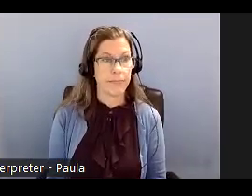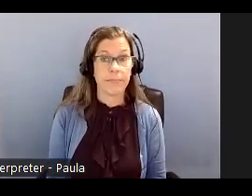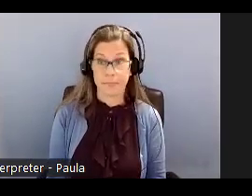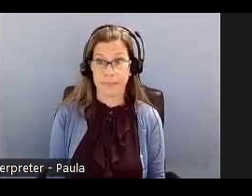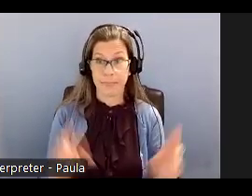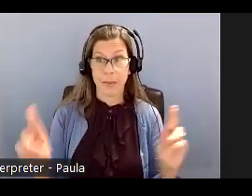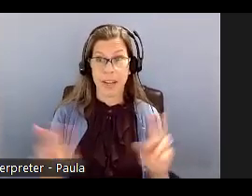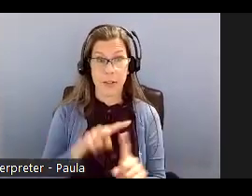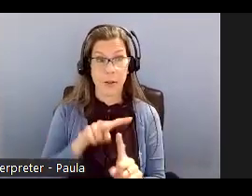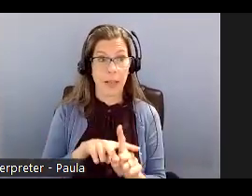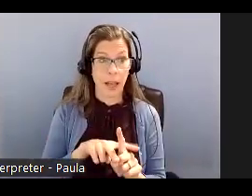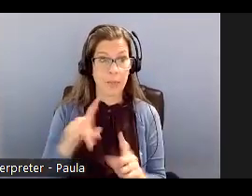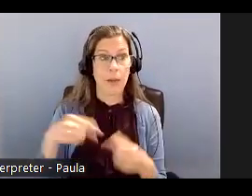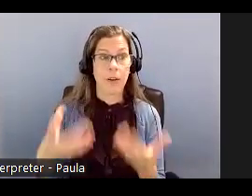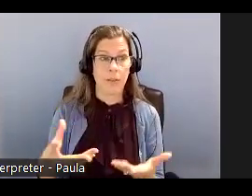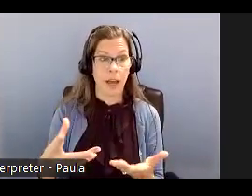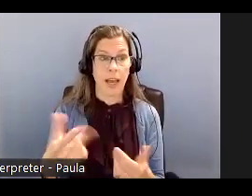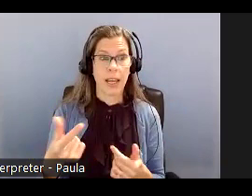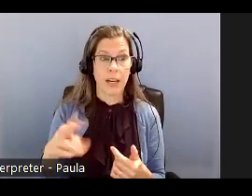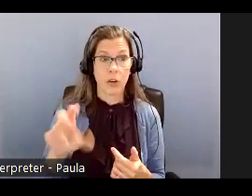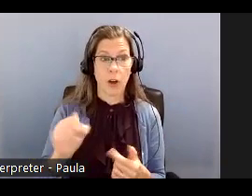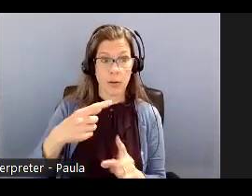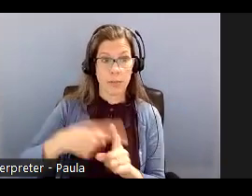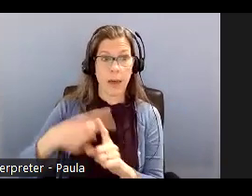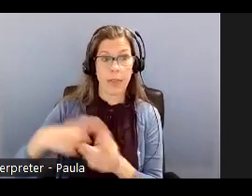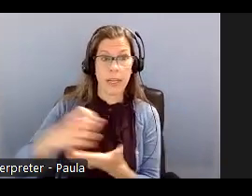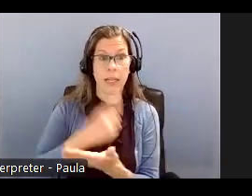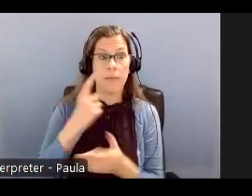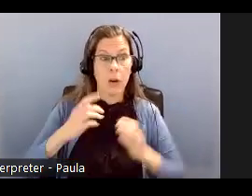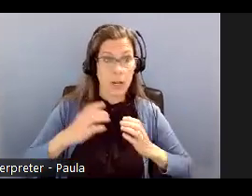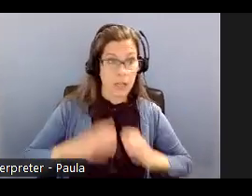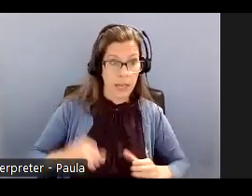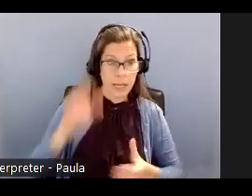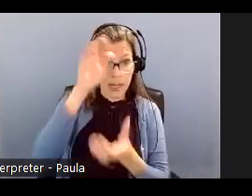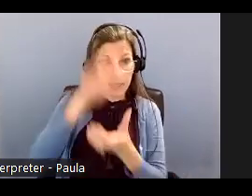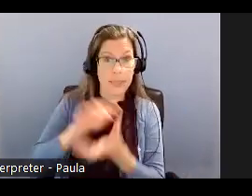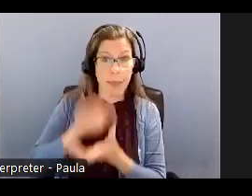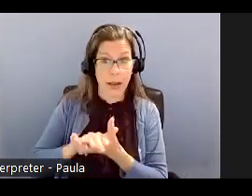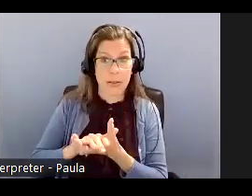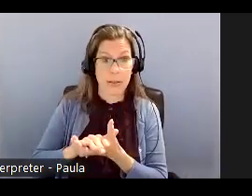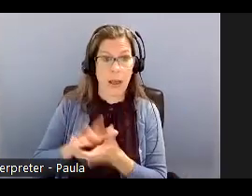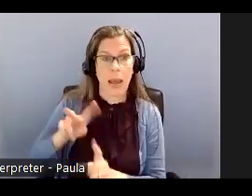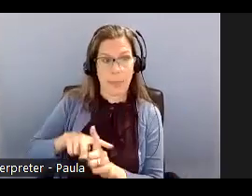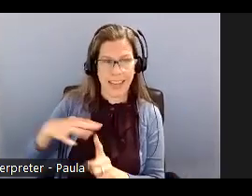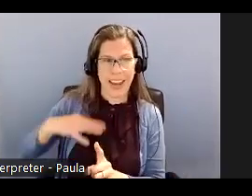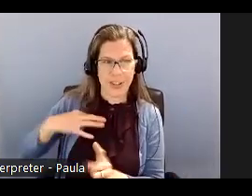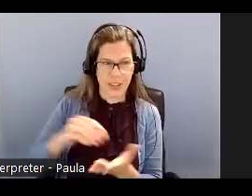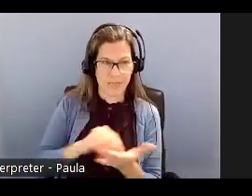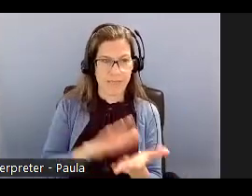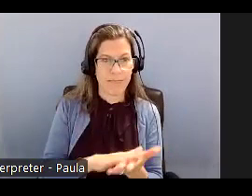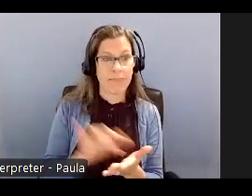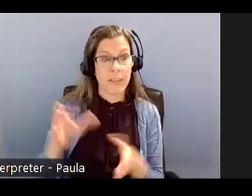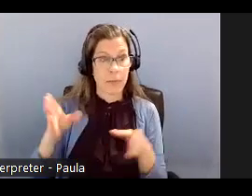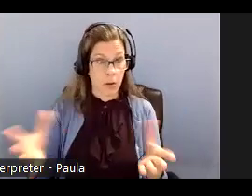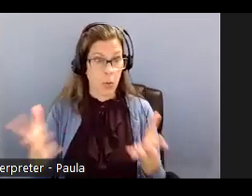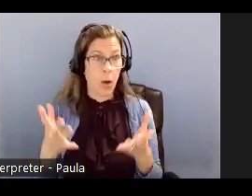They must provide gross monthly income for the client and spouse on the application. If an individual wants